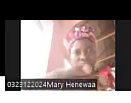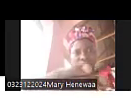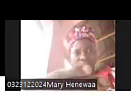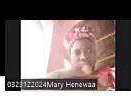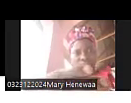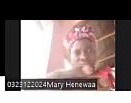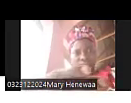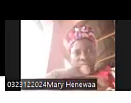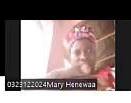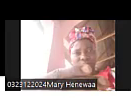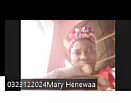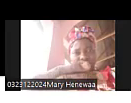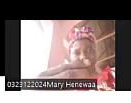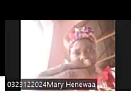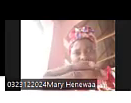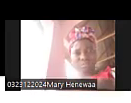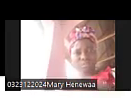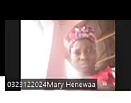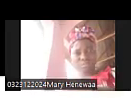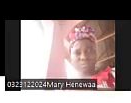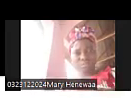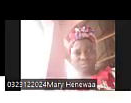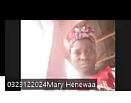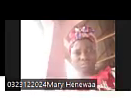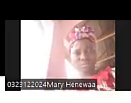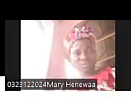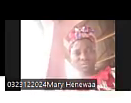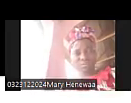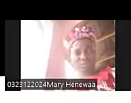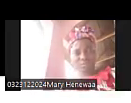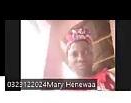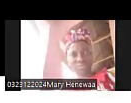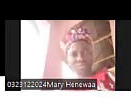Good. Good afternoon. Vivian.